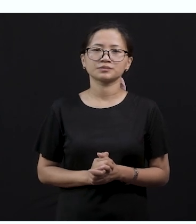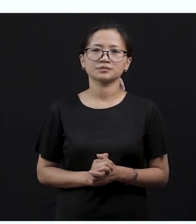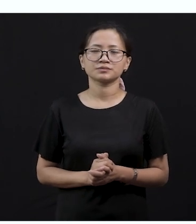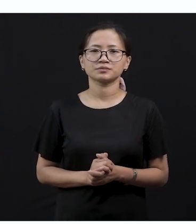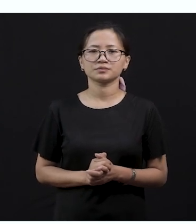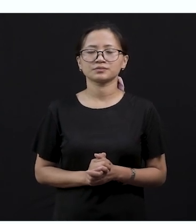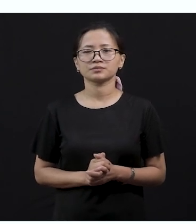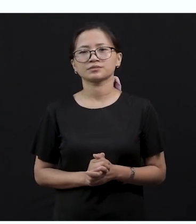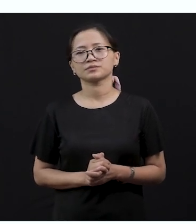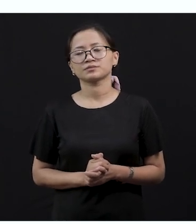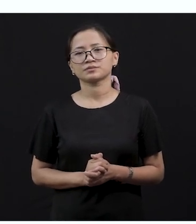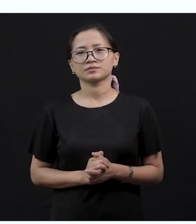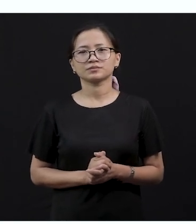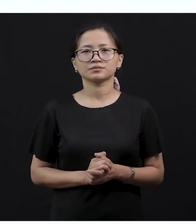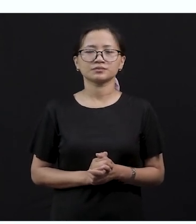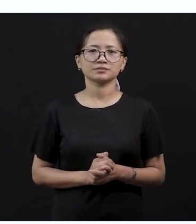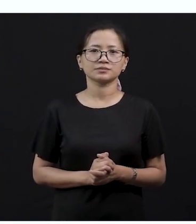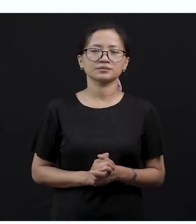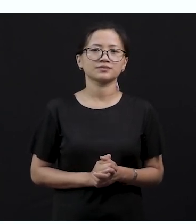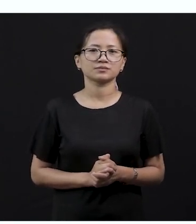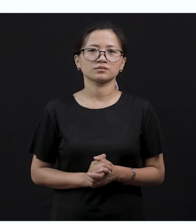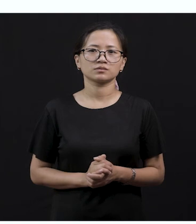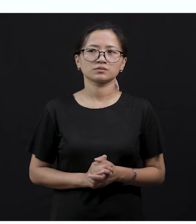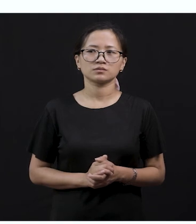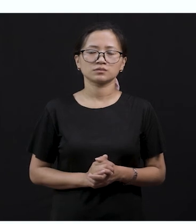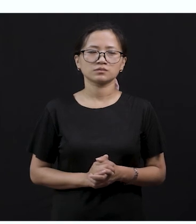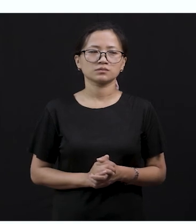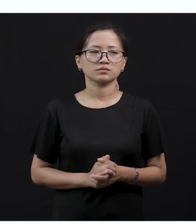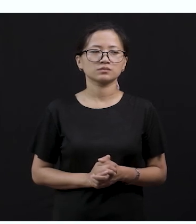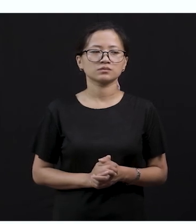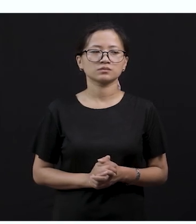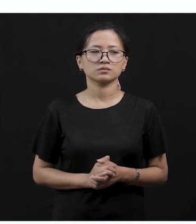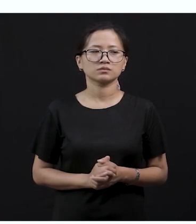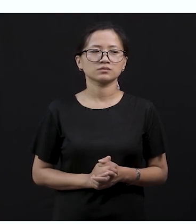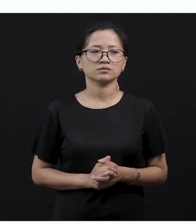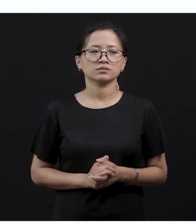he created a way for the Nobel Prize. Okay, so